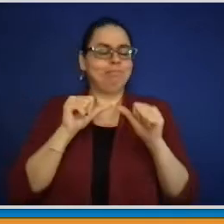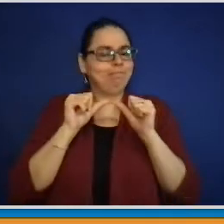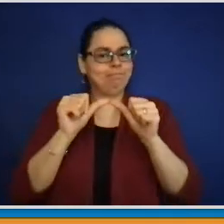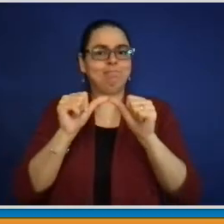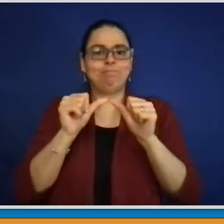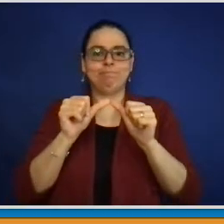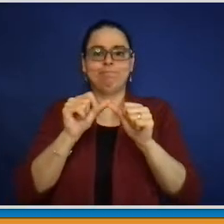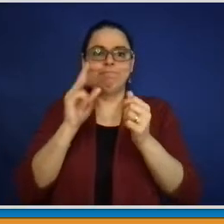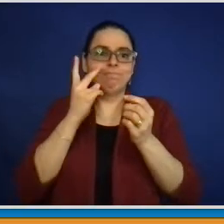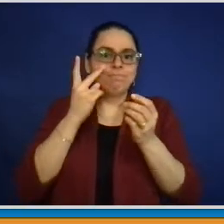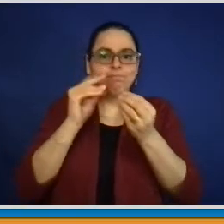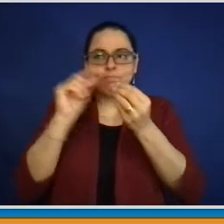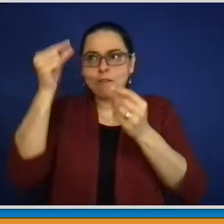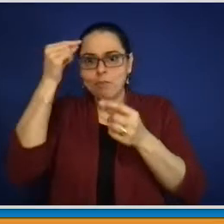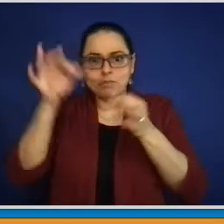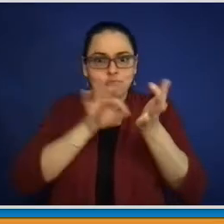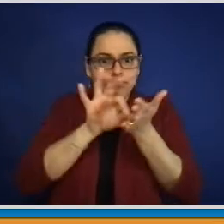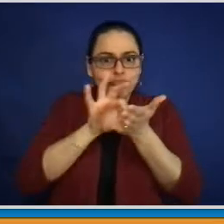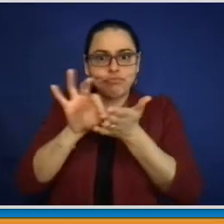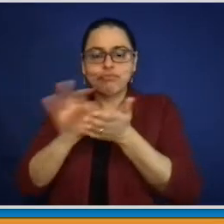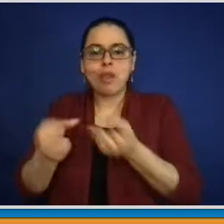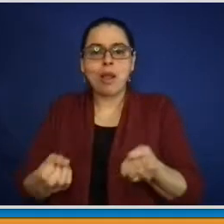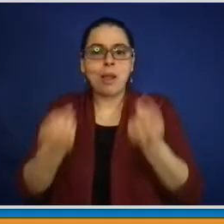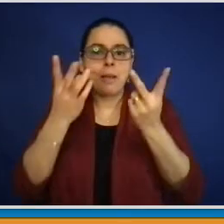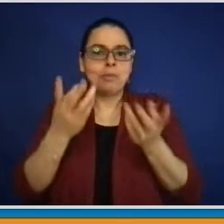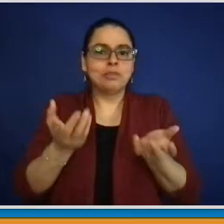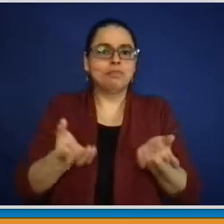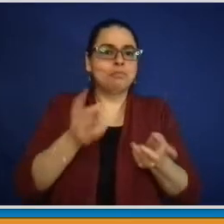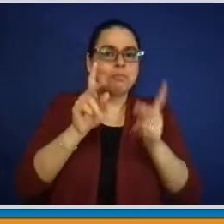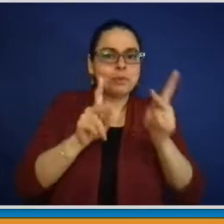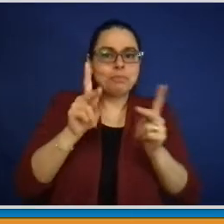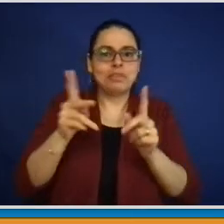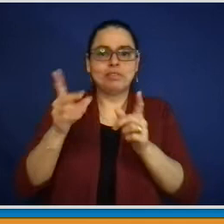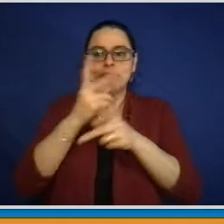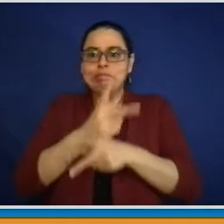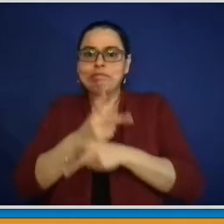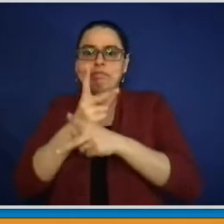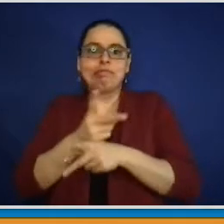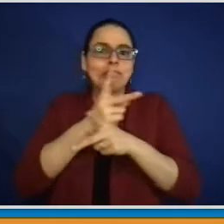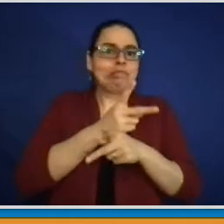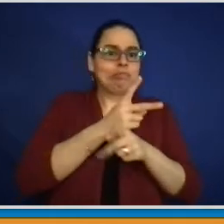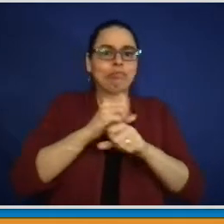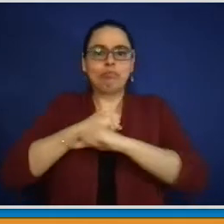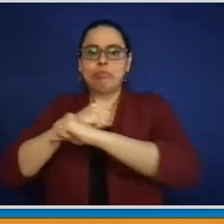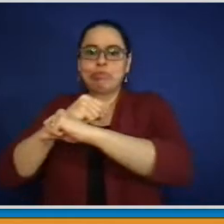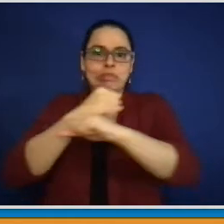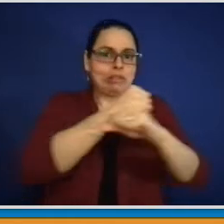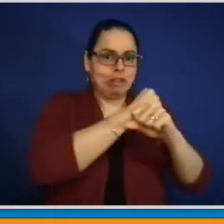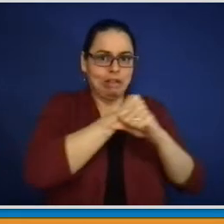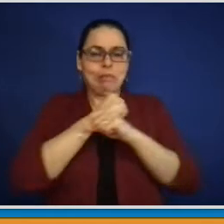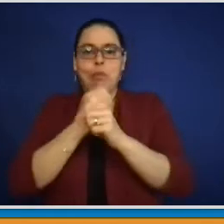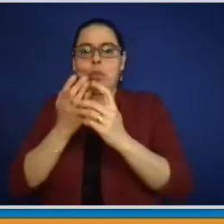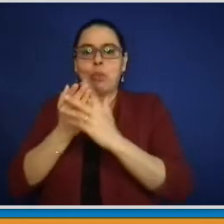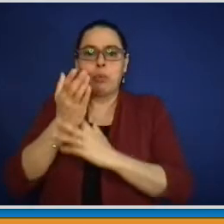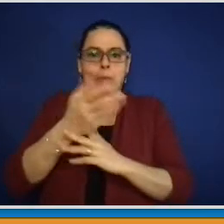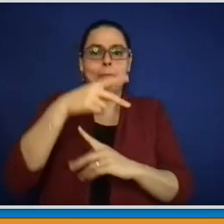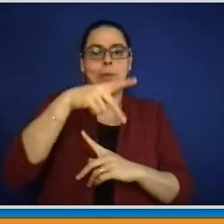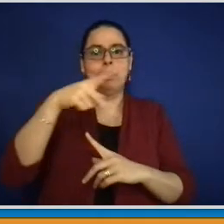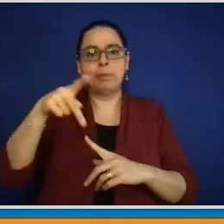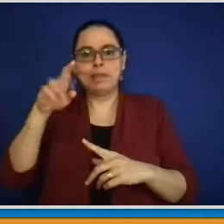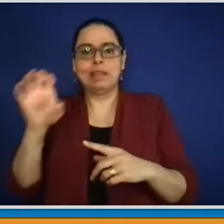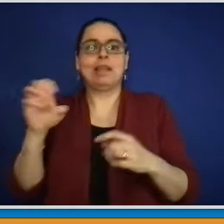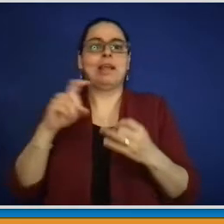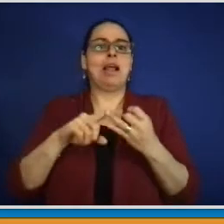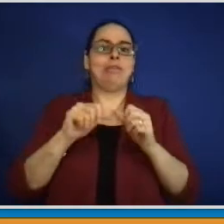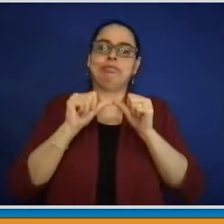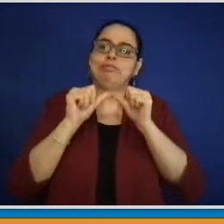as vaccination and testing, administration of PPE to try to reduce the spread, and so forth. On the vaccination front,